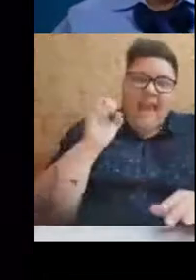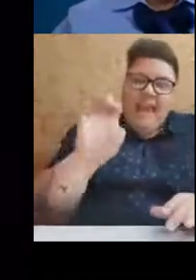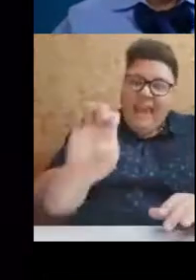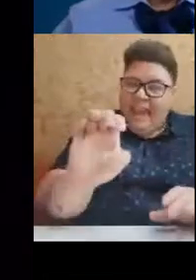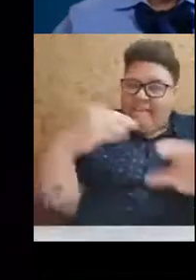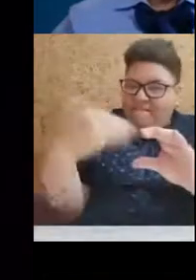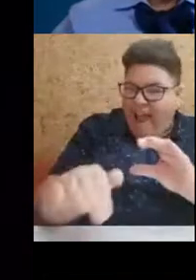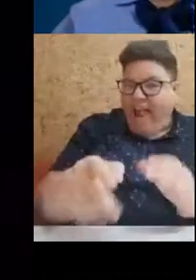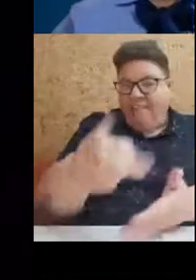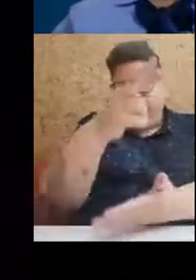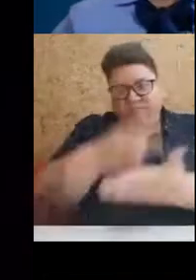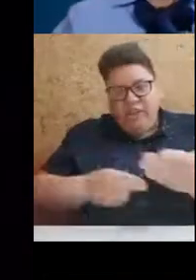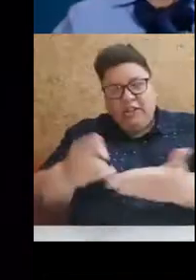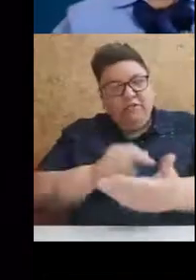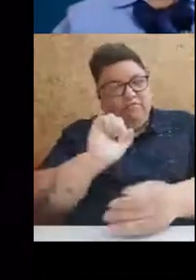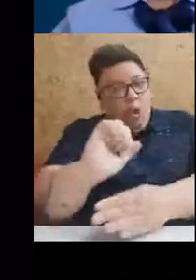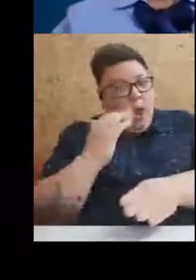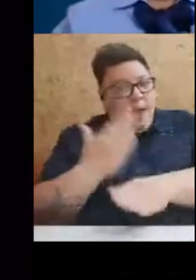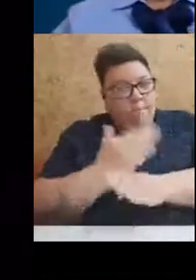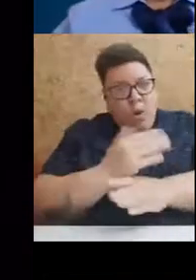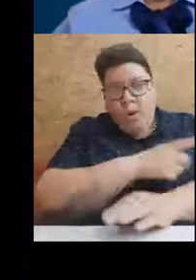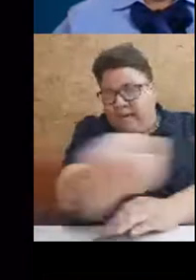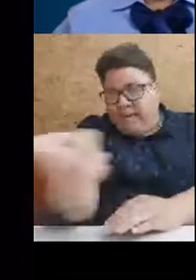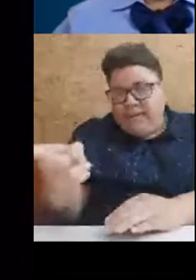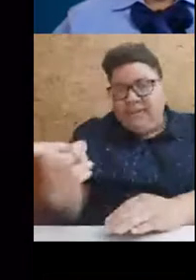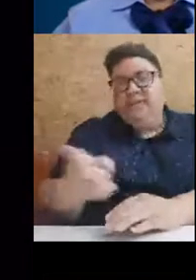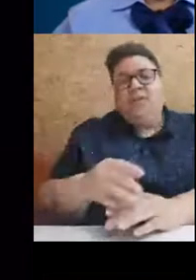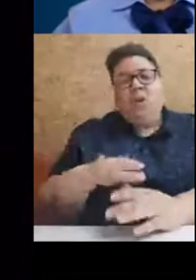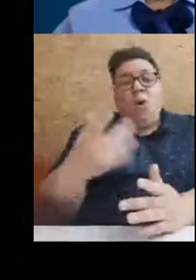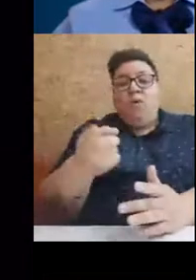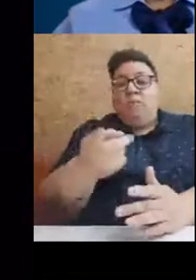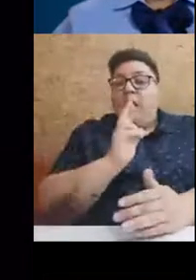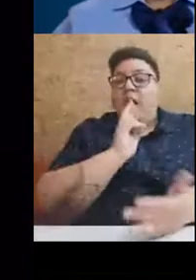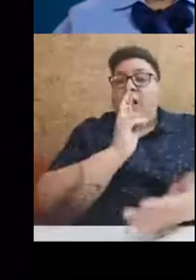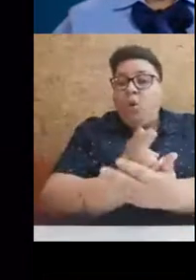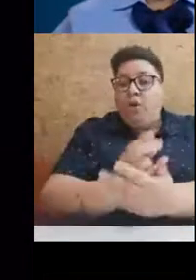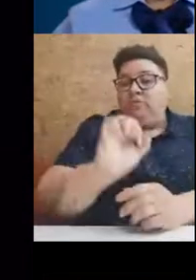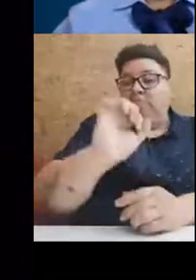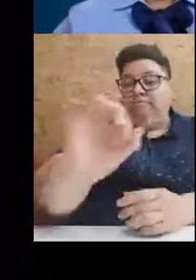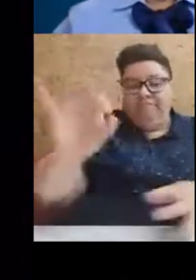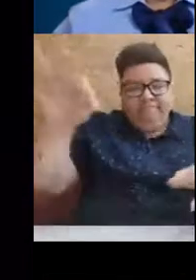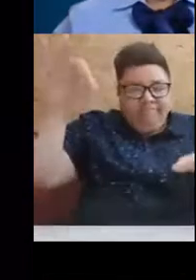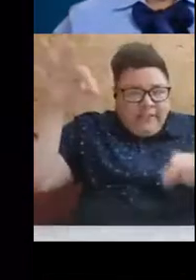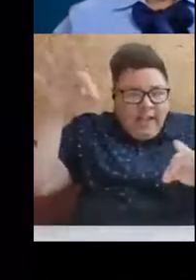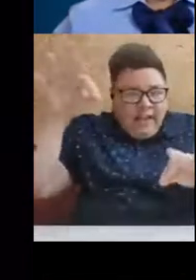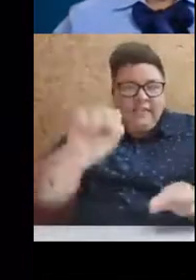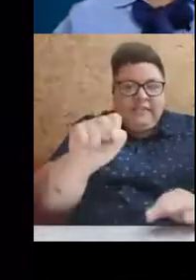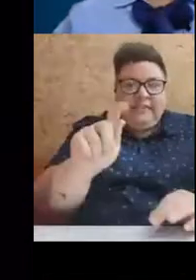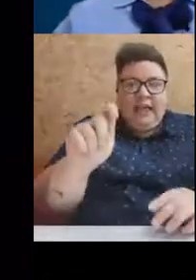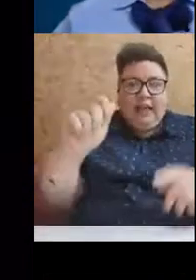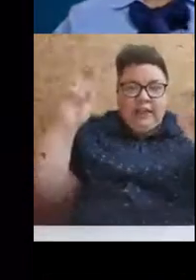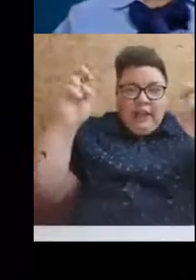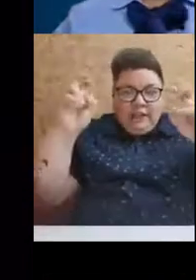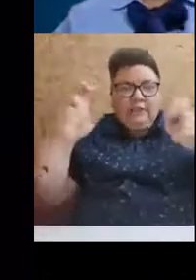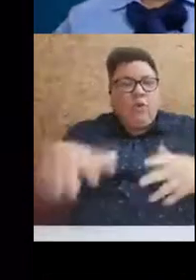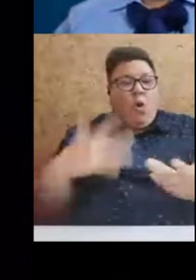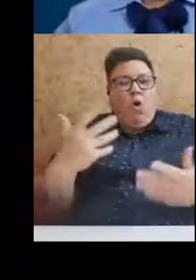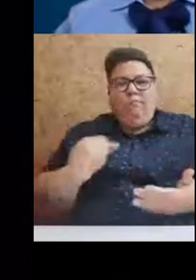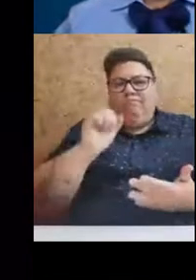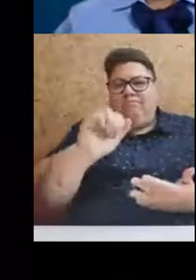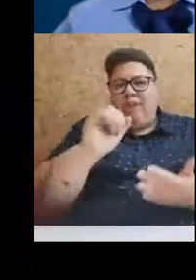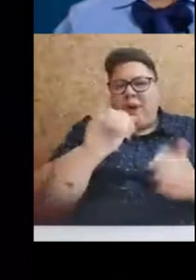your employees. You can request your tax compliance status. You can register new tax products. You can update